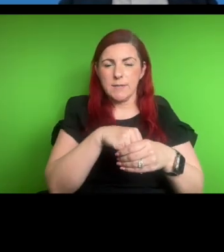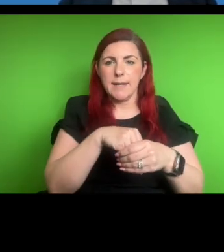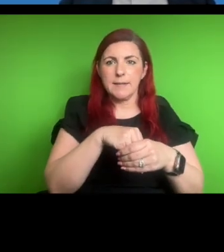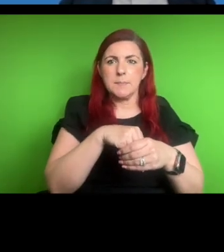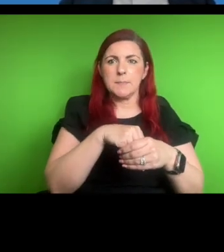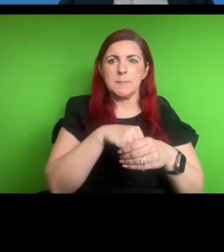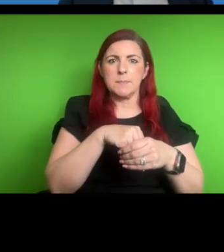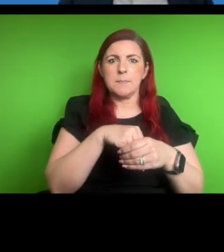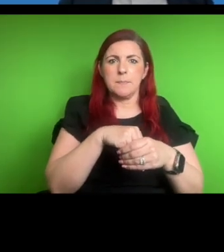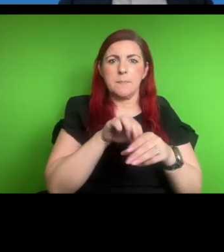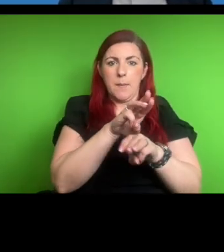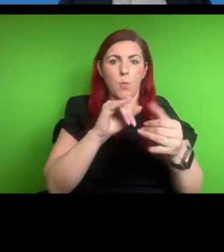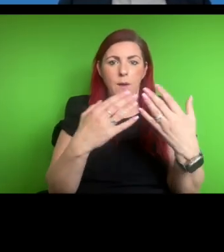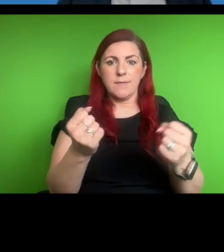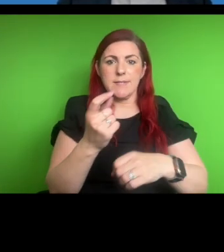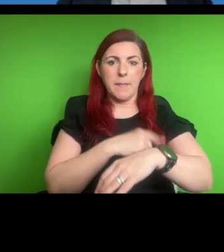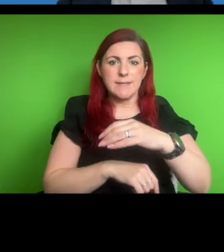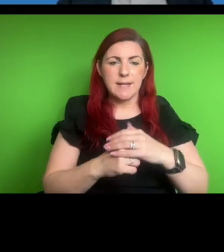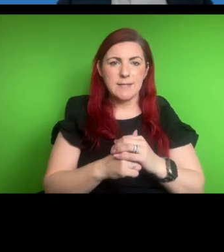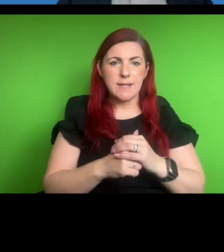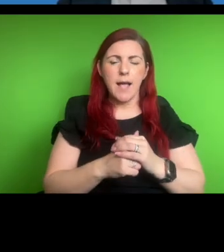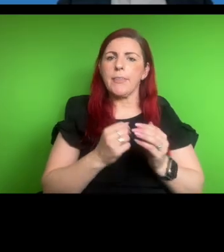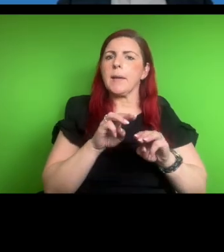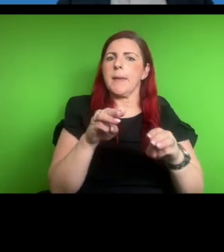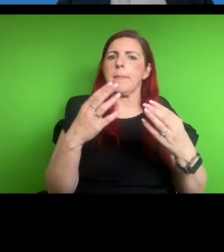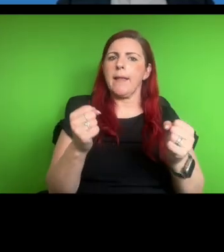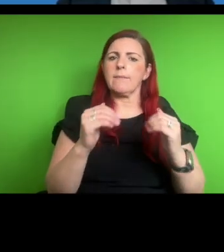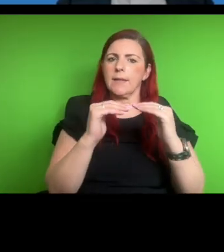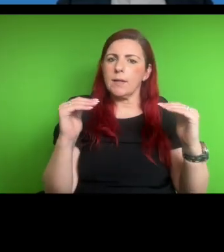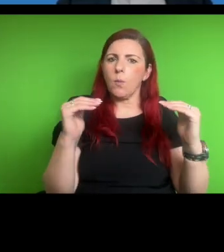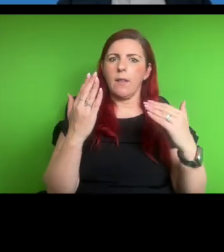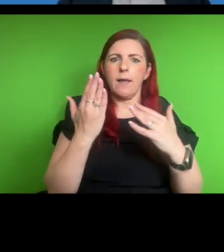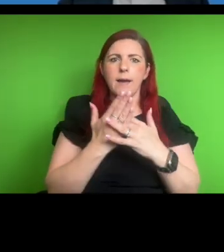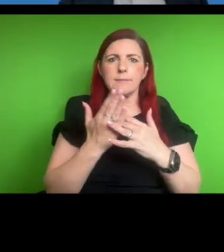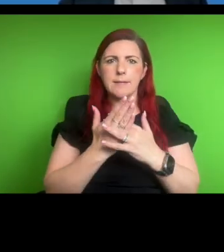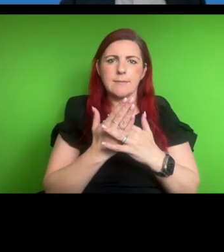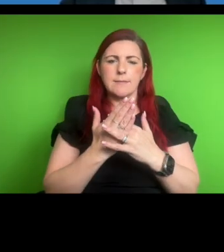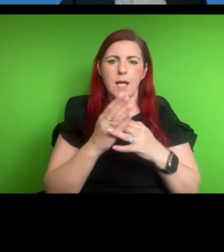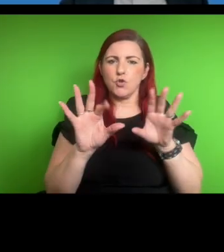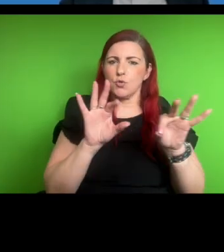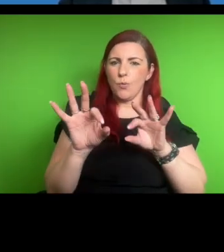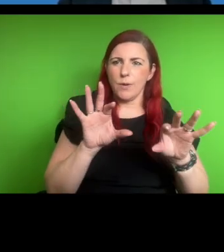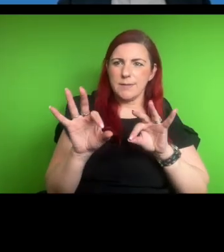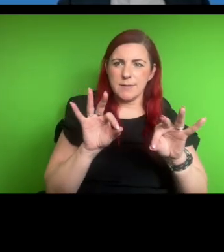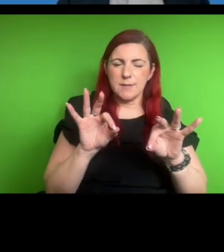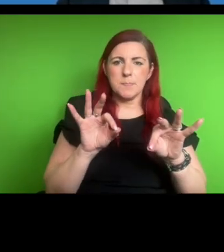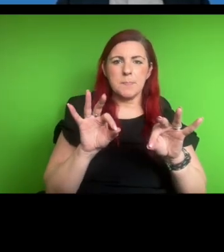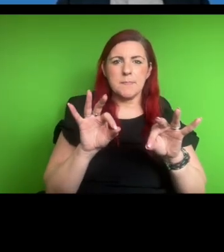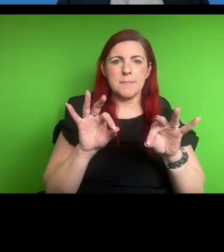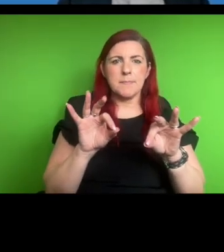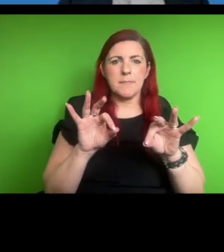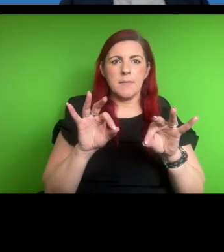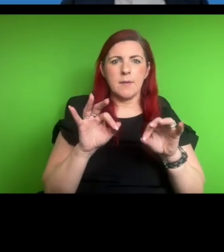that people have equal access and choice when it comes to electronic communication